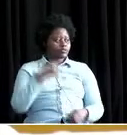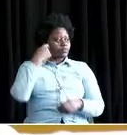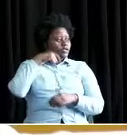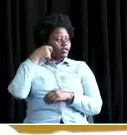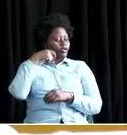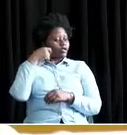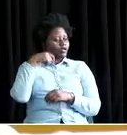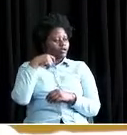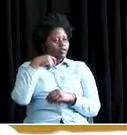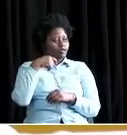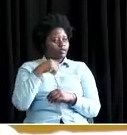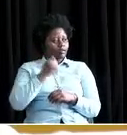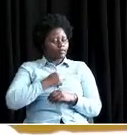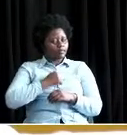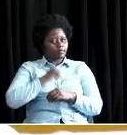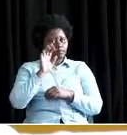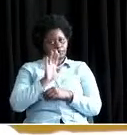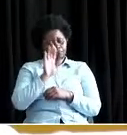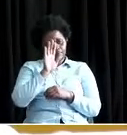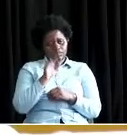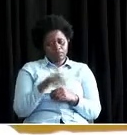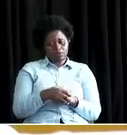Speaker, I've raised my hand.